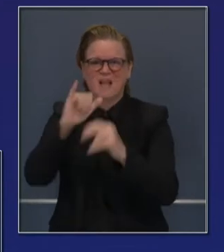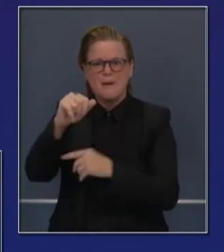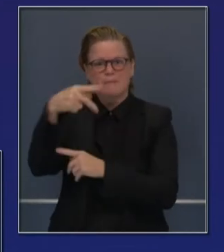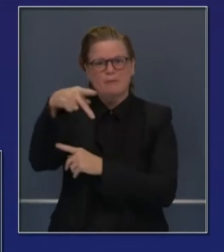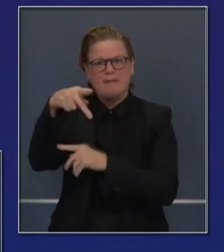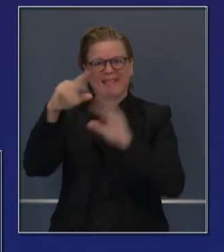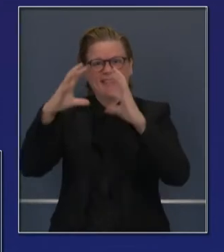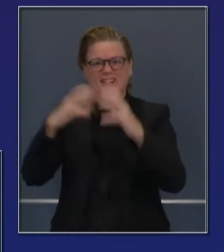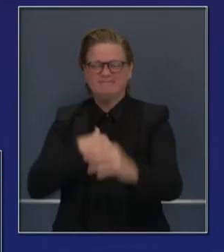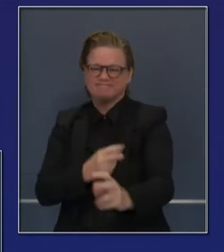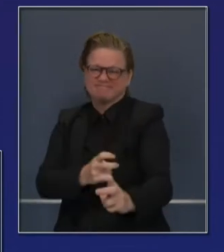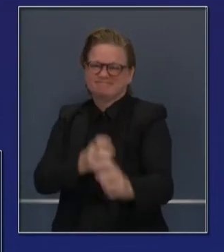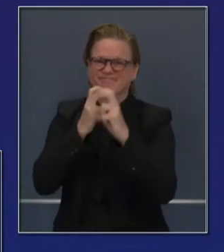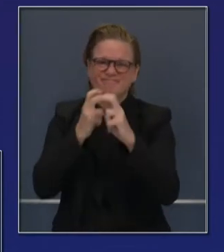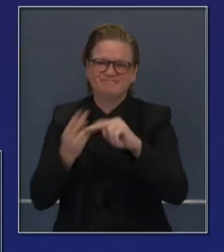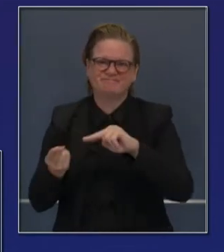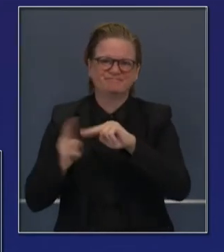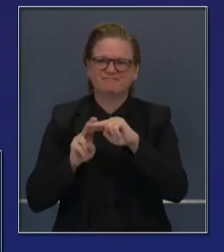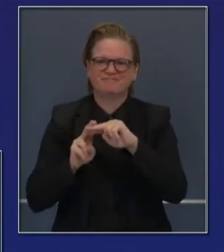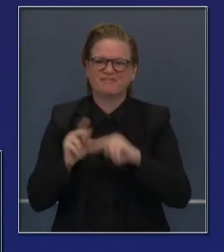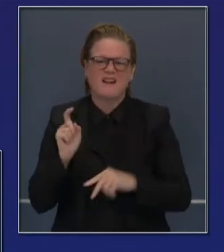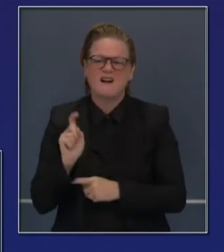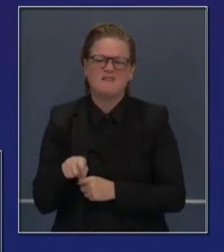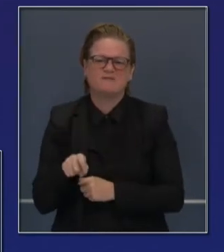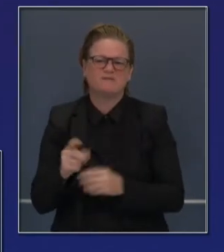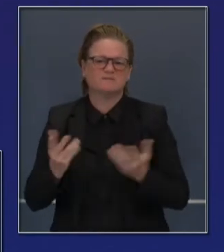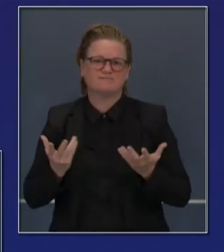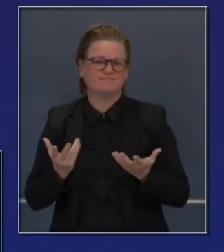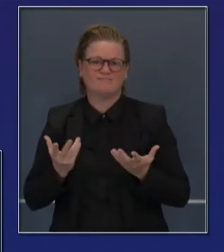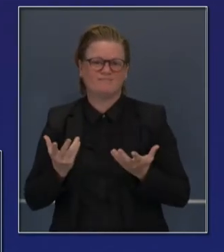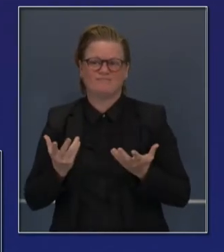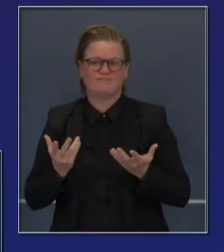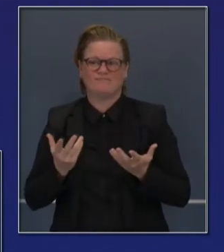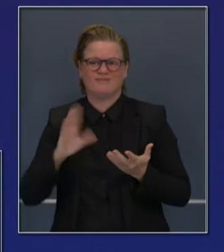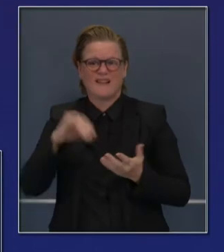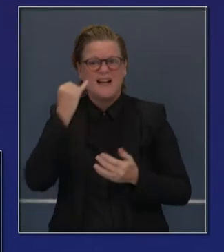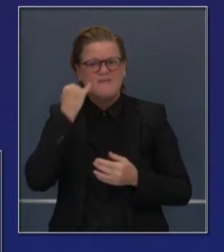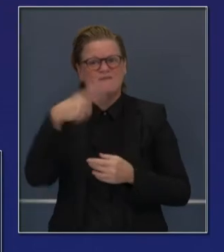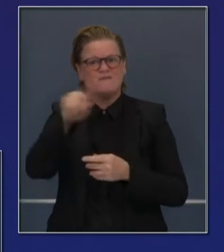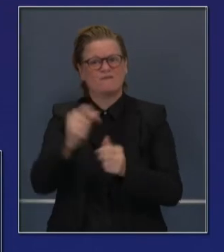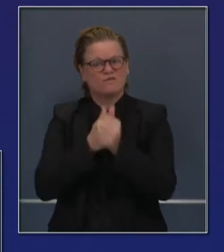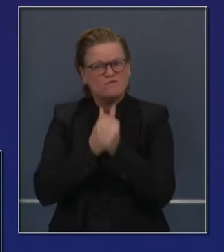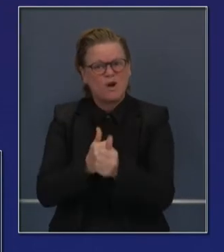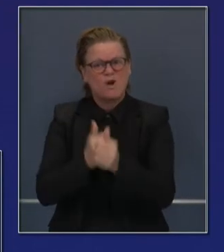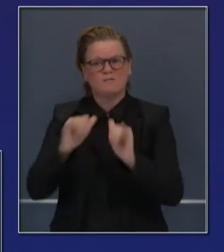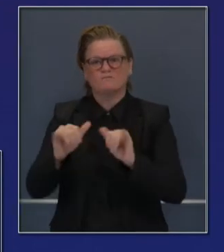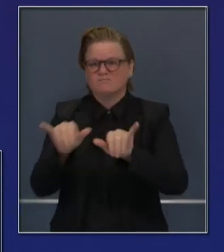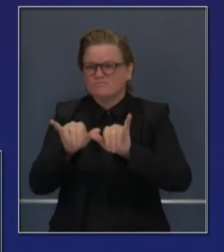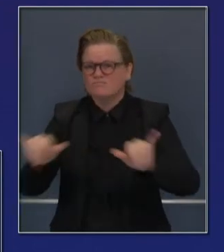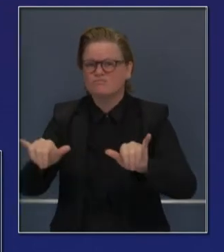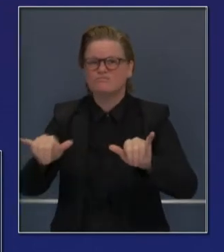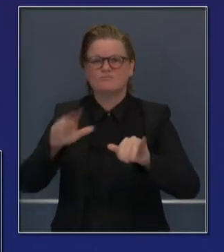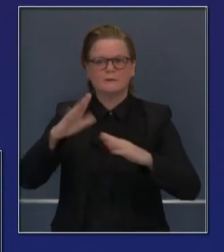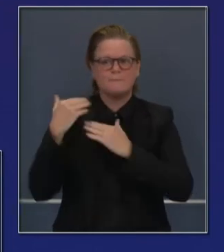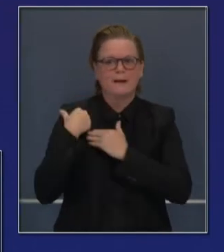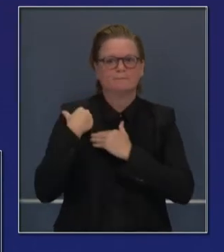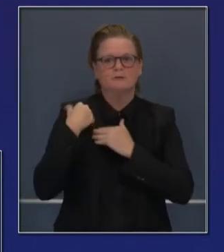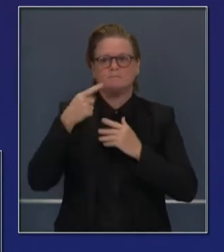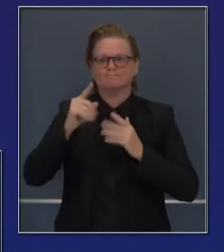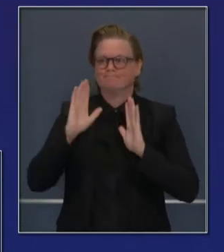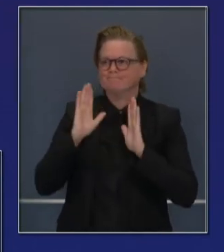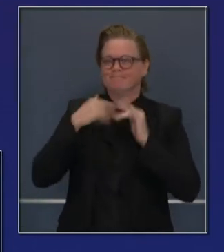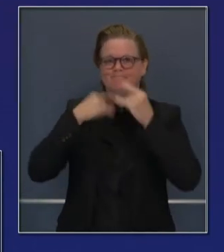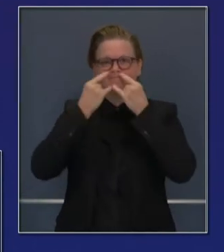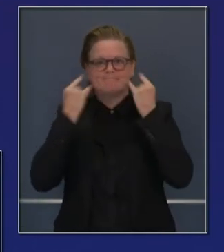more equivalent, more in line with the stay-at-home order that folks were familiar with in the beginning of